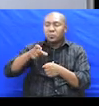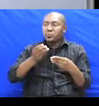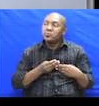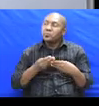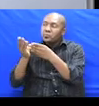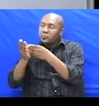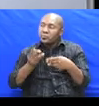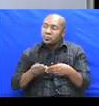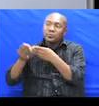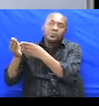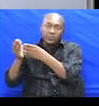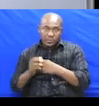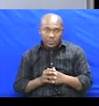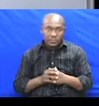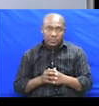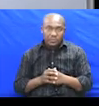cheap labor.